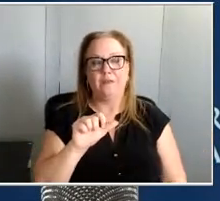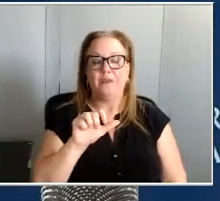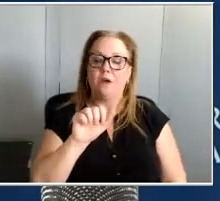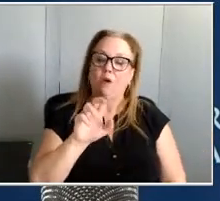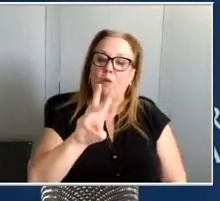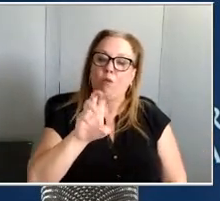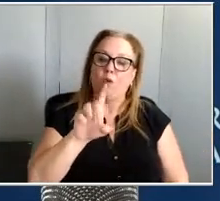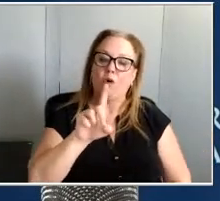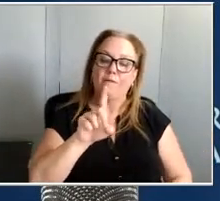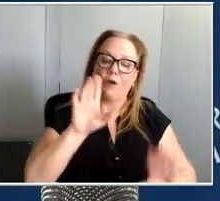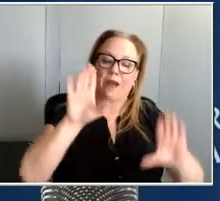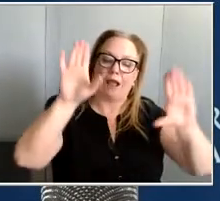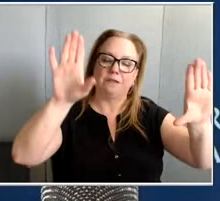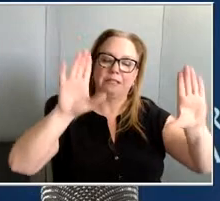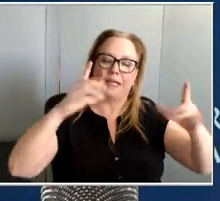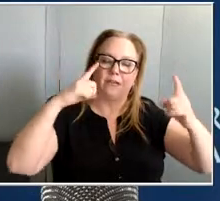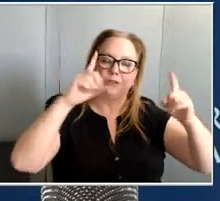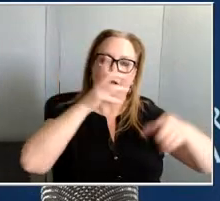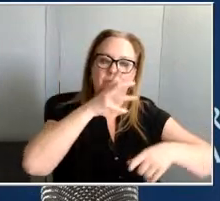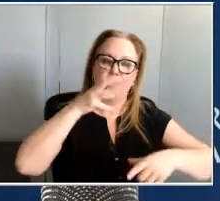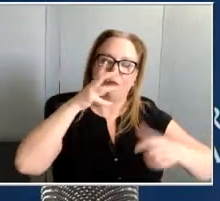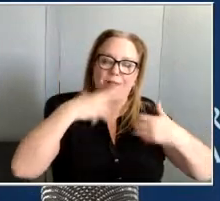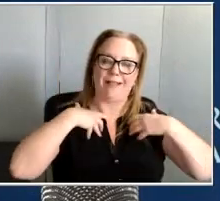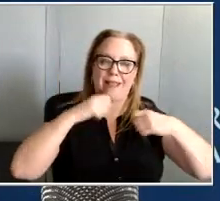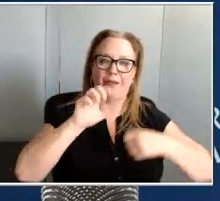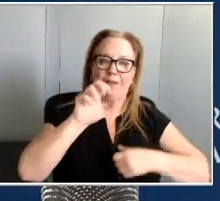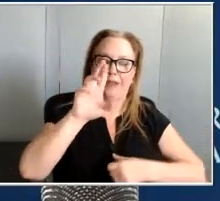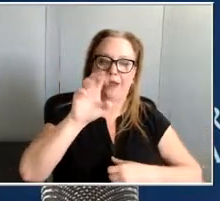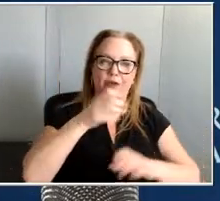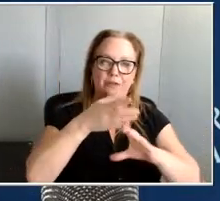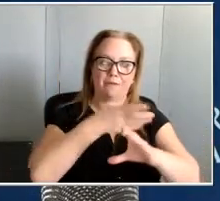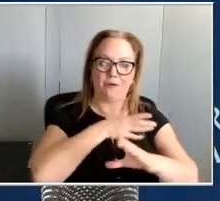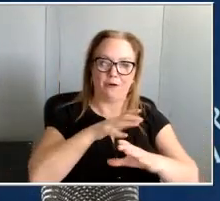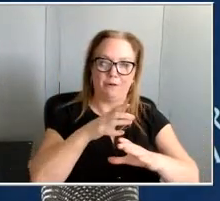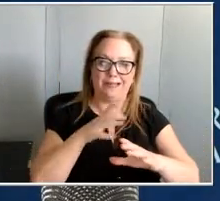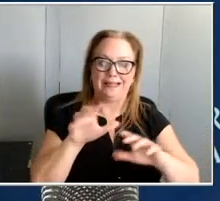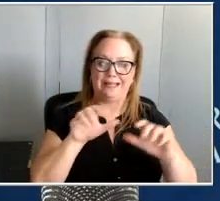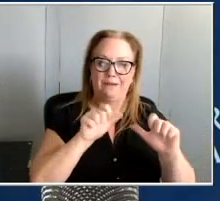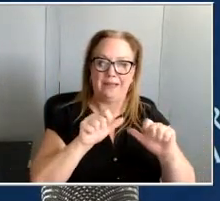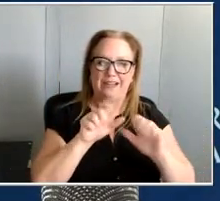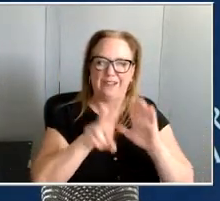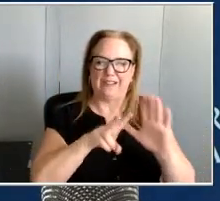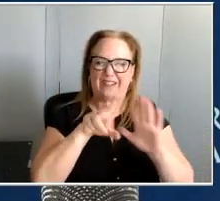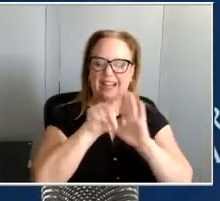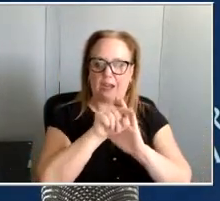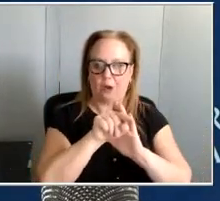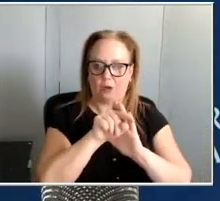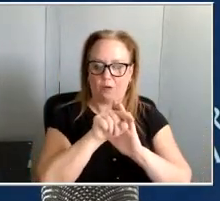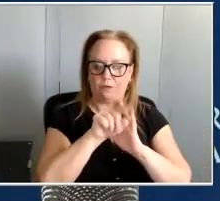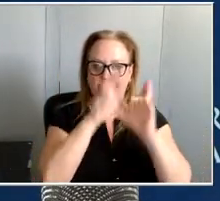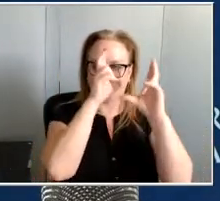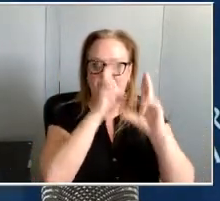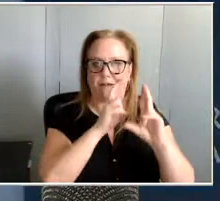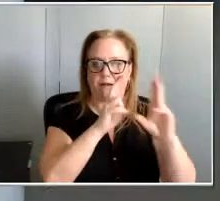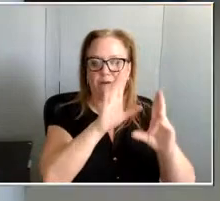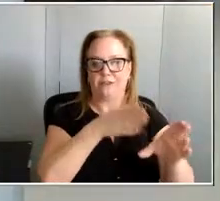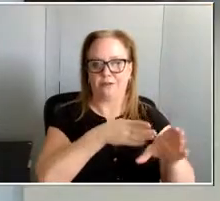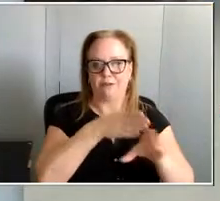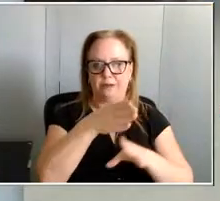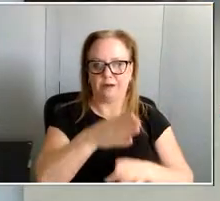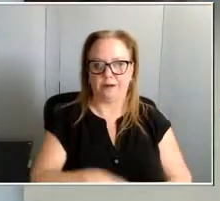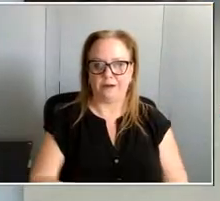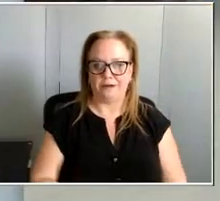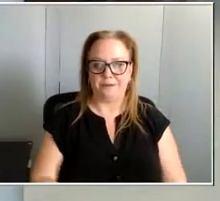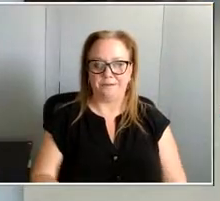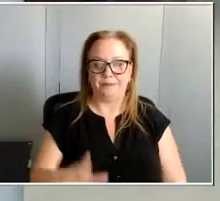Outstanding Achievement in Rural Healthcare. So before we go, here's a little video that's a tribute to his career. I